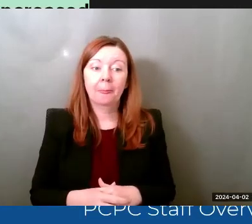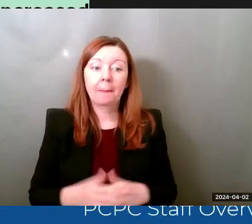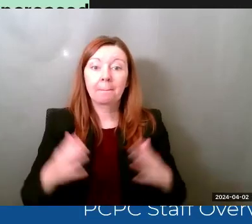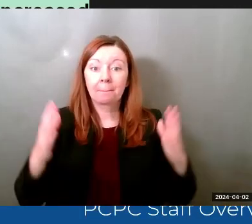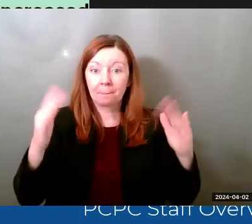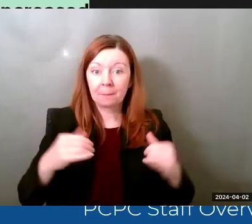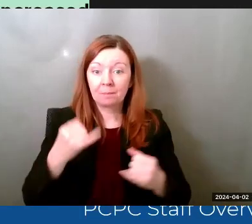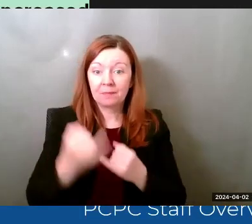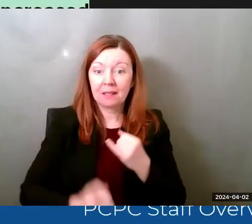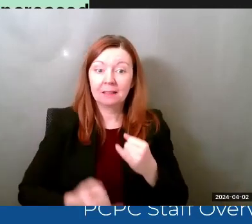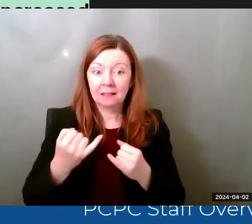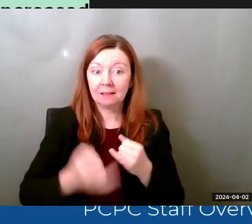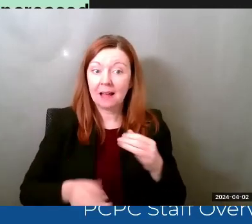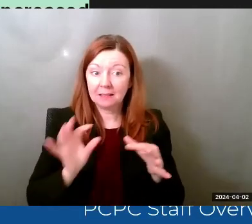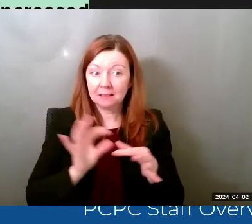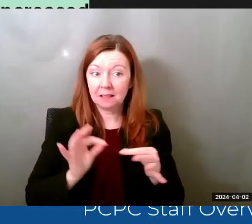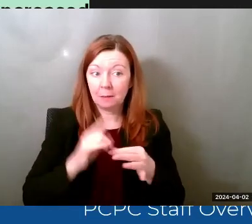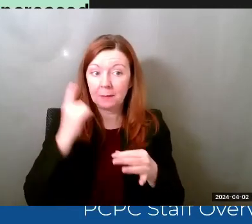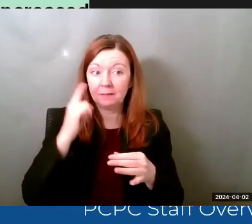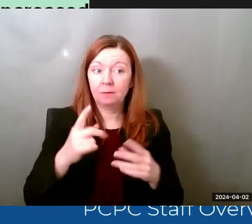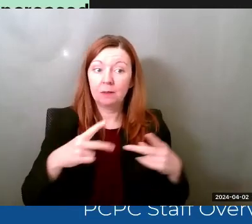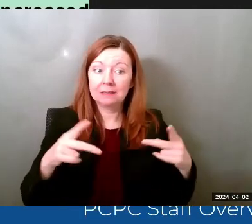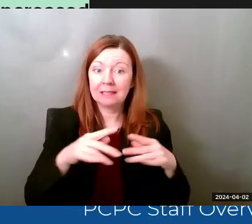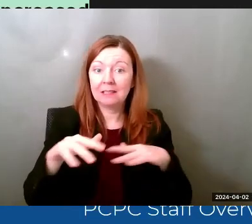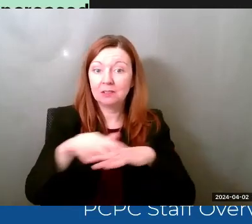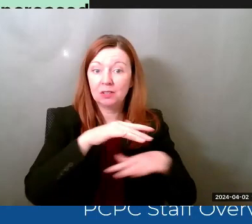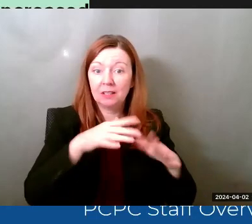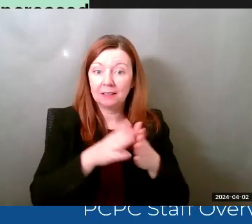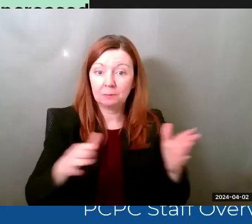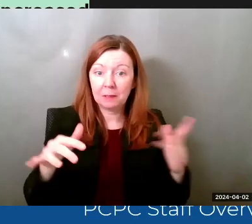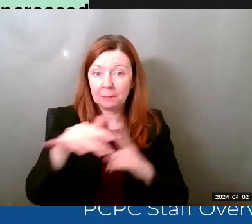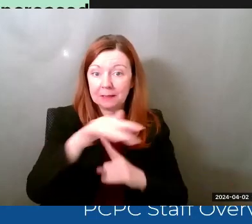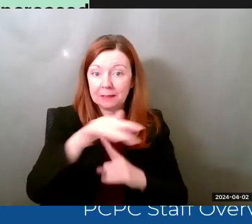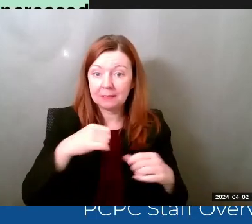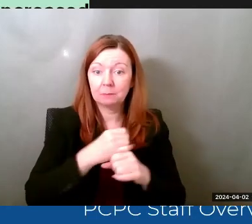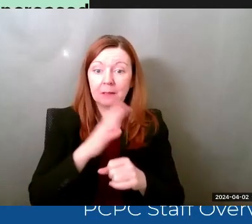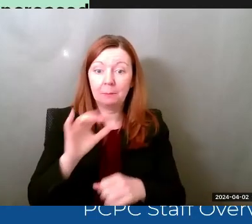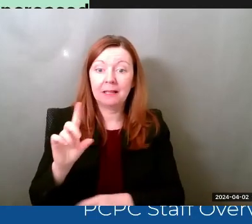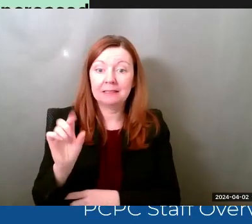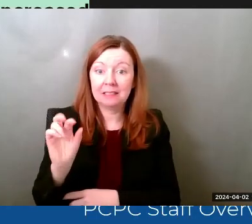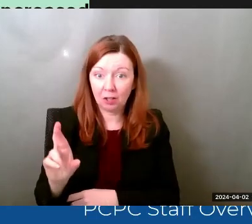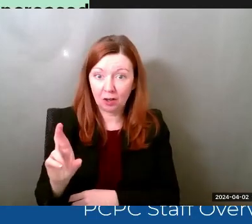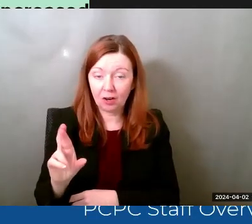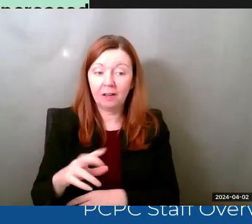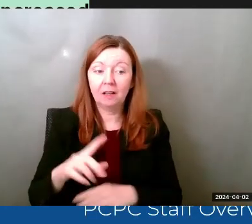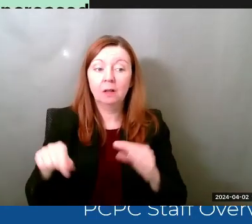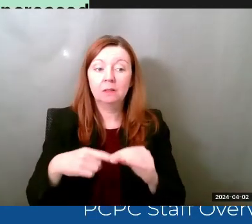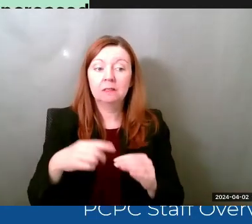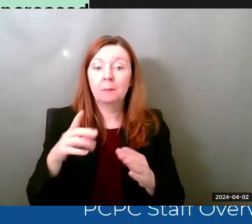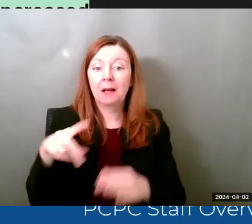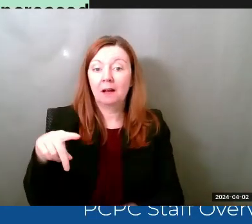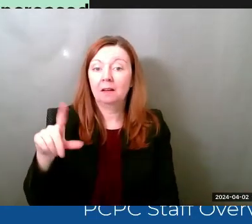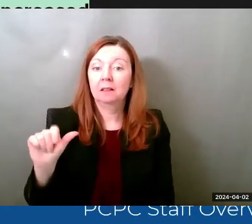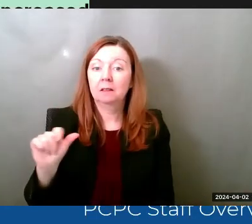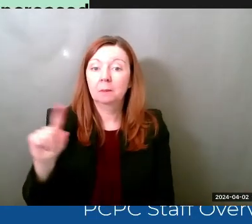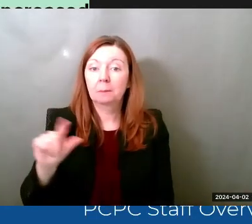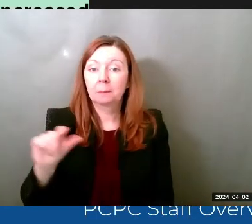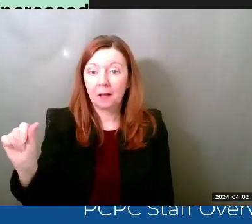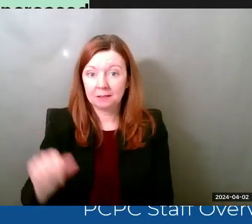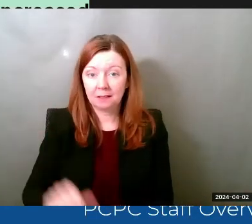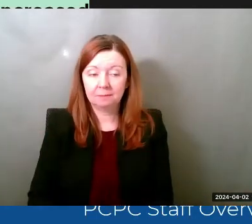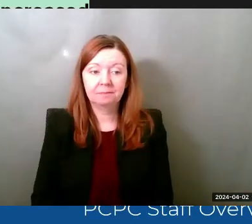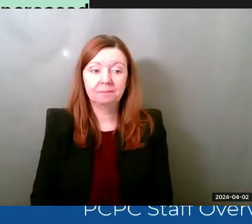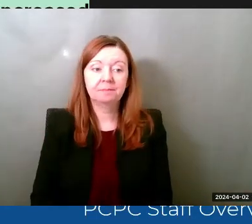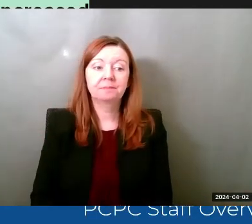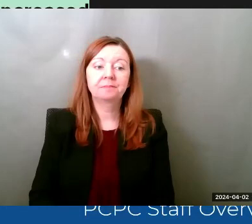The last comment for site circulation of public spaces made by the CDR committee was about the plazas.